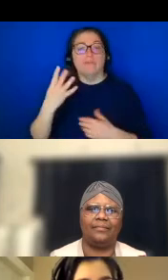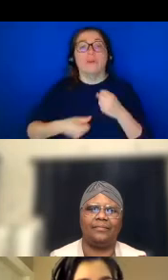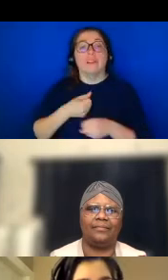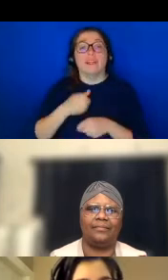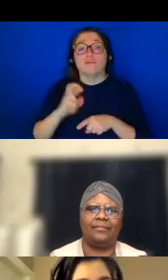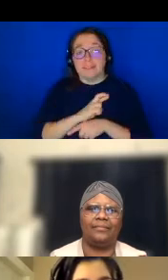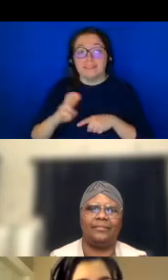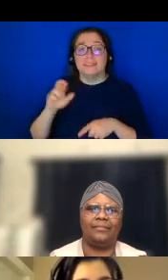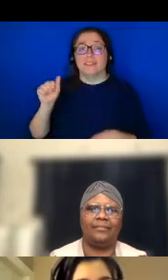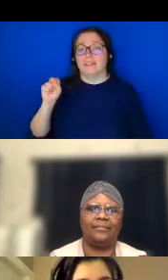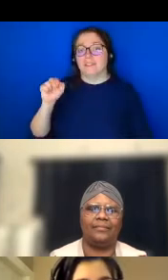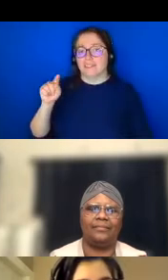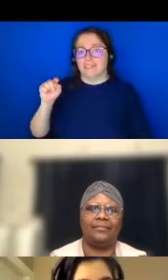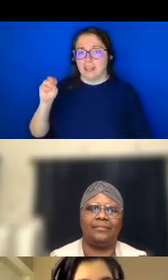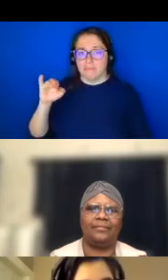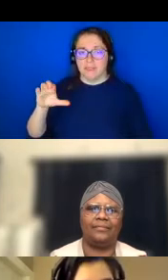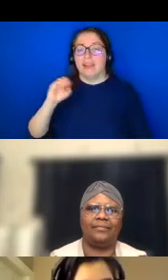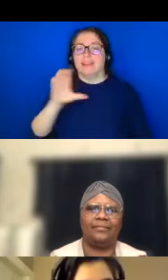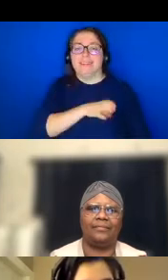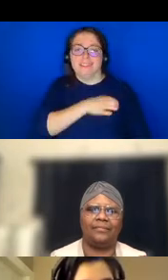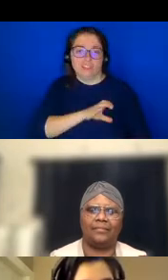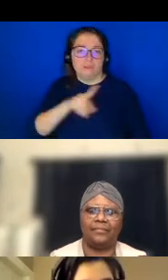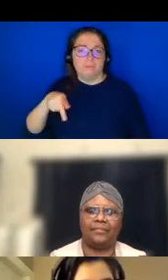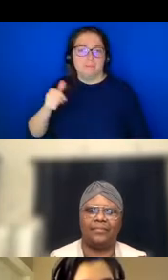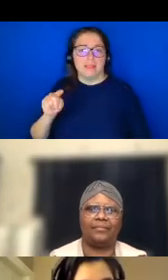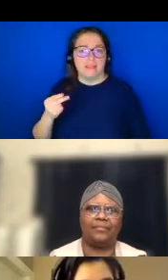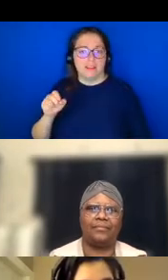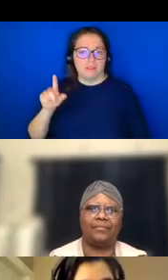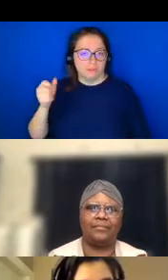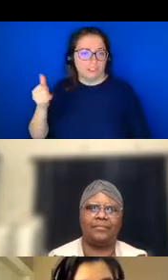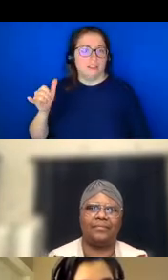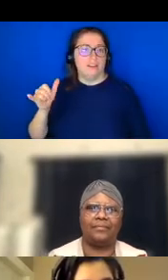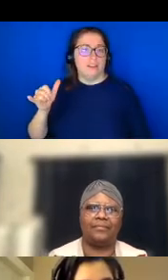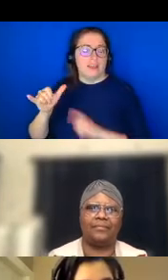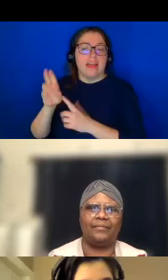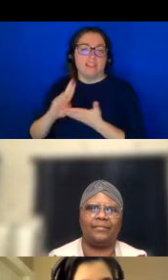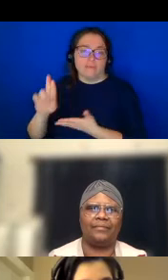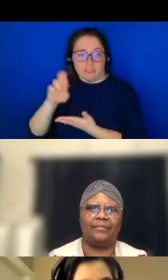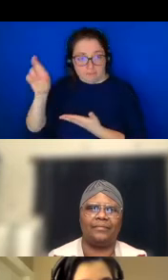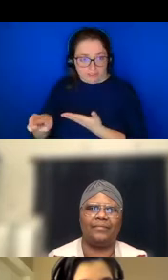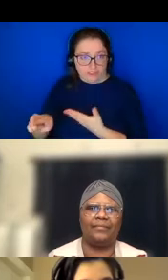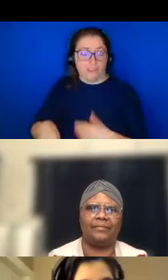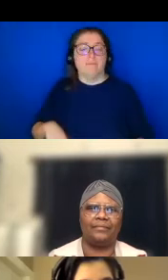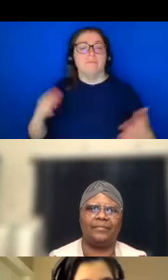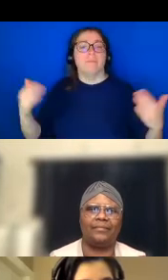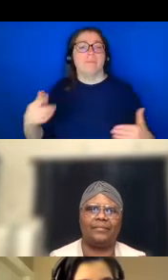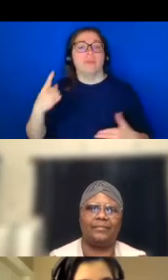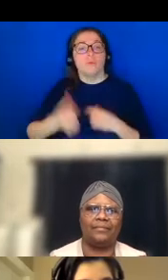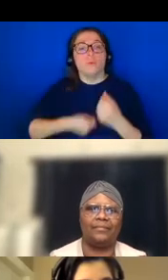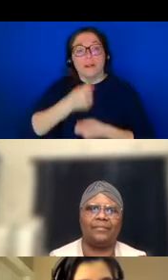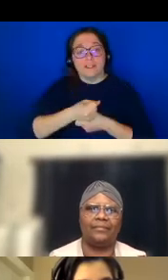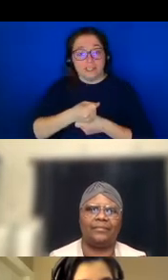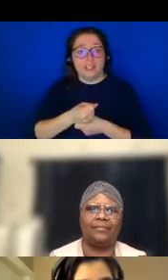in anatomic and clinical pathology at the University of Rochester. She also did a 1-year fellowship in